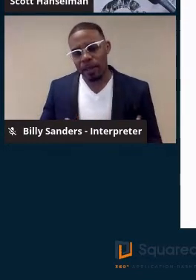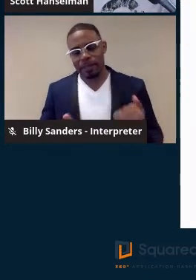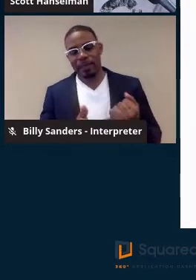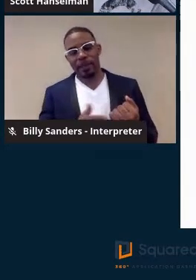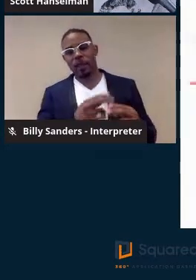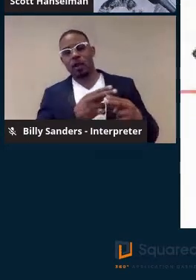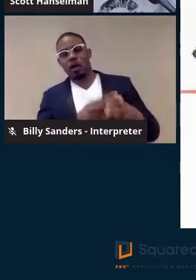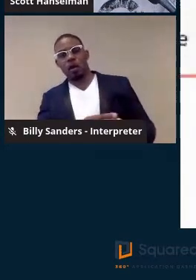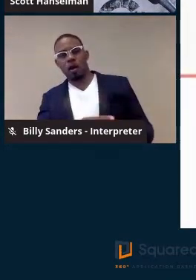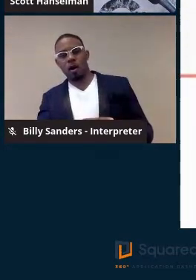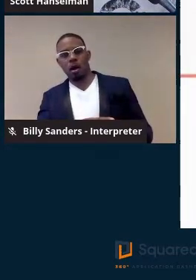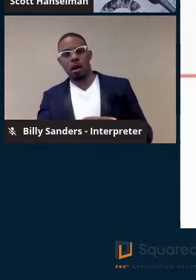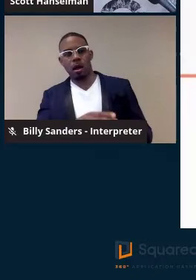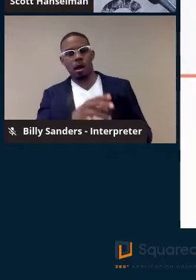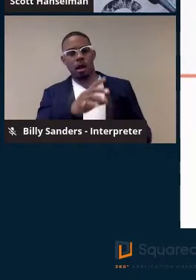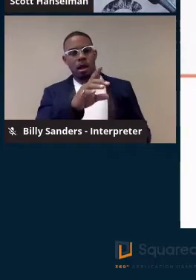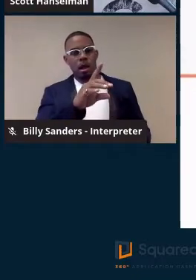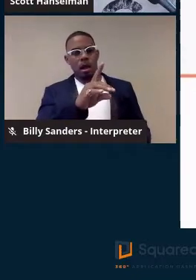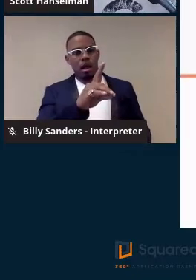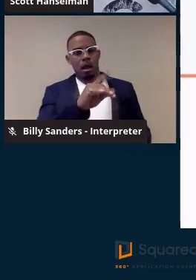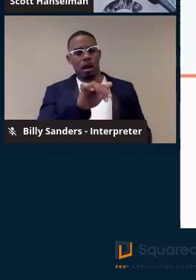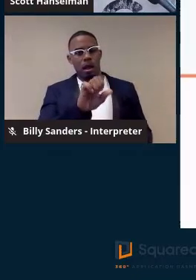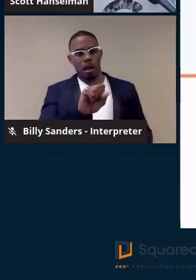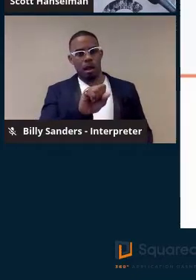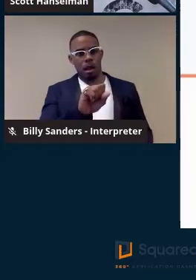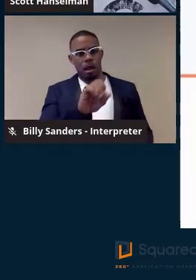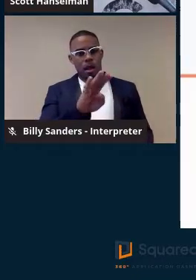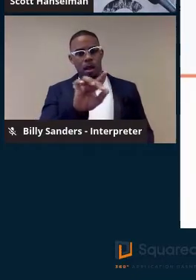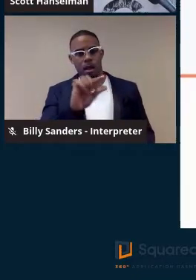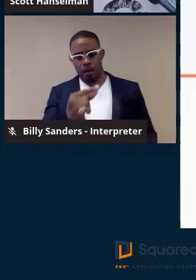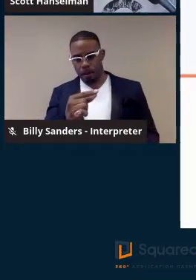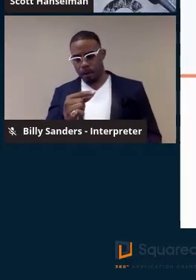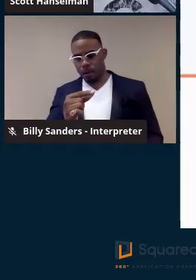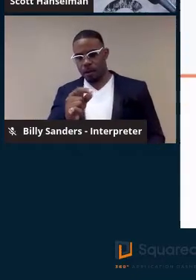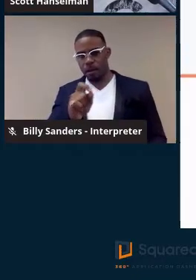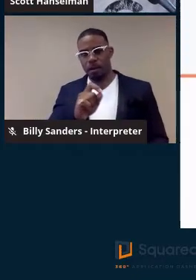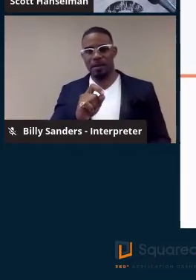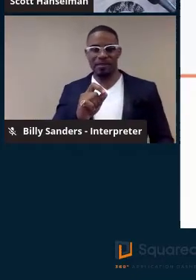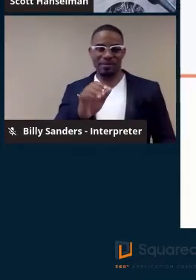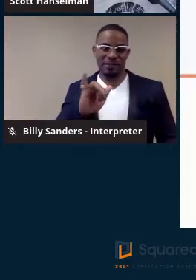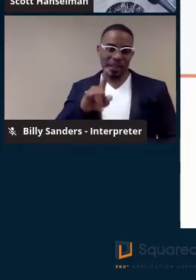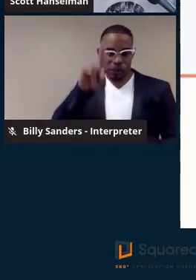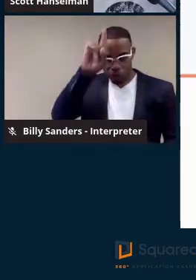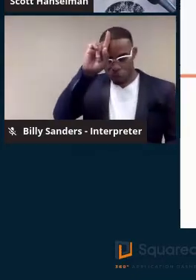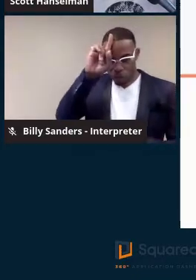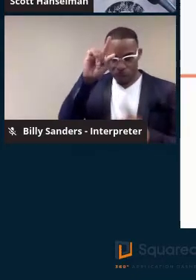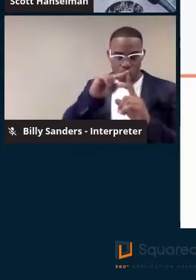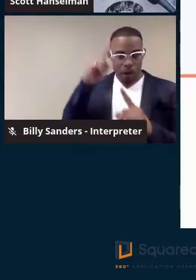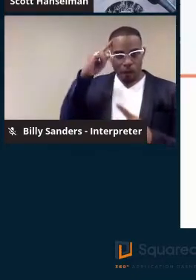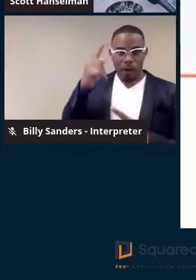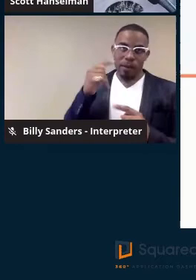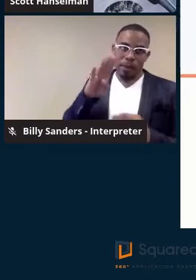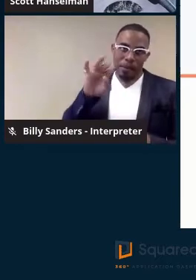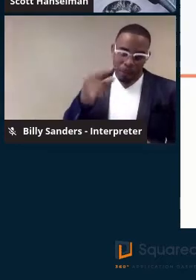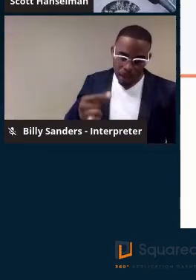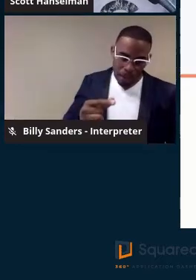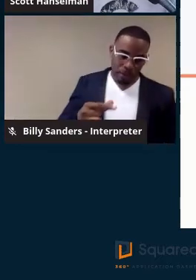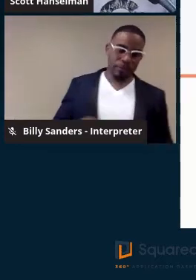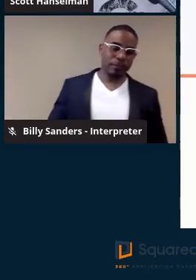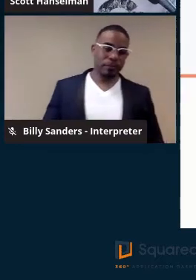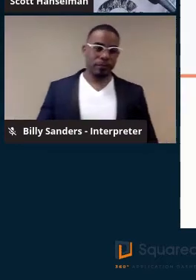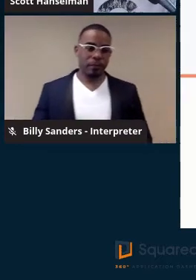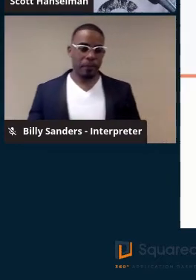called Das Blog, DAS blog. It's German for the blog, Das